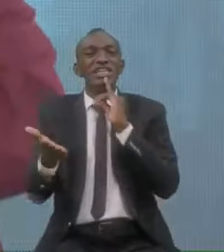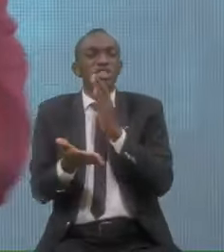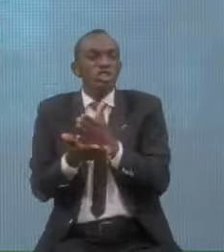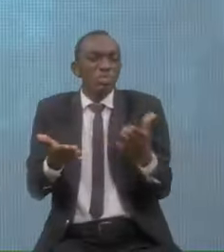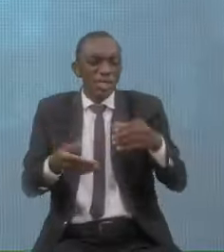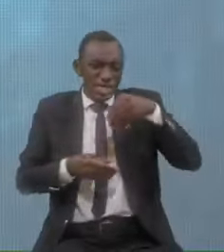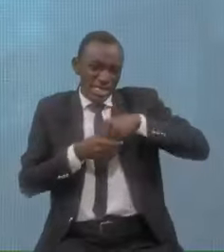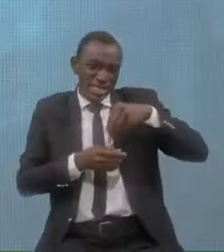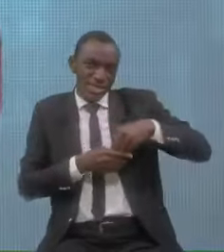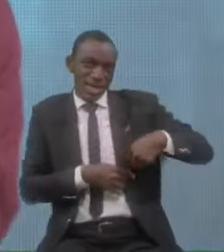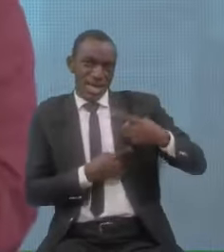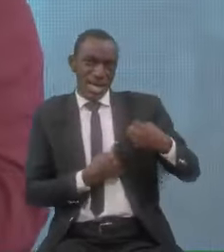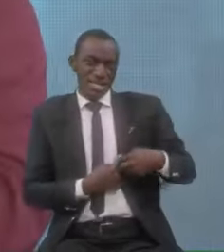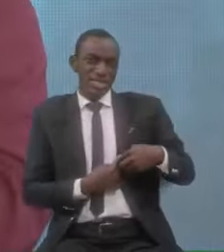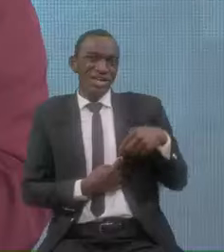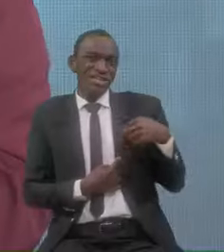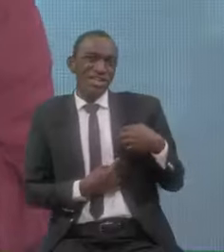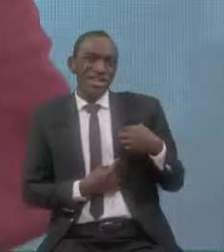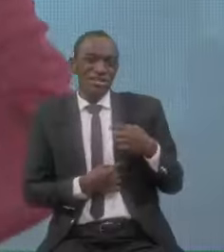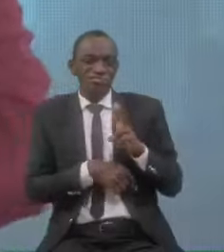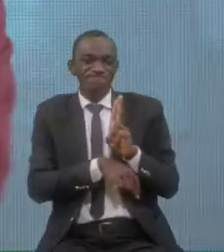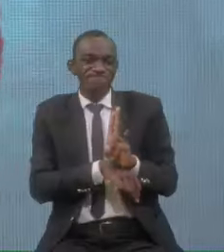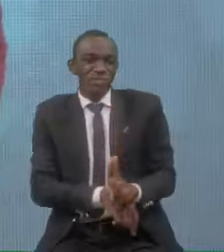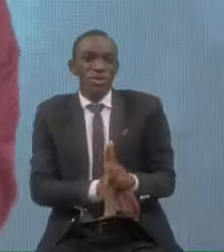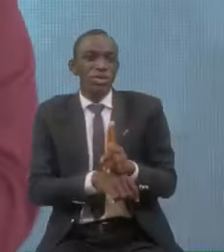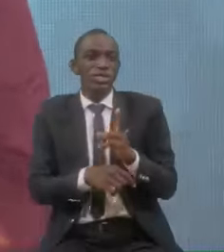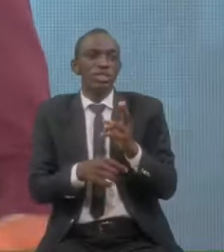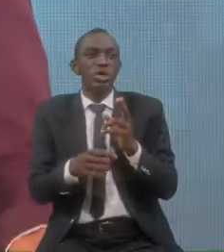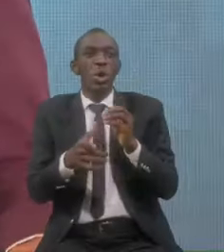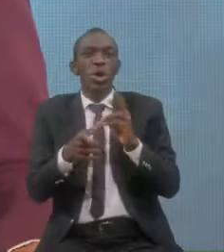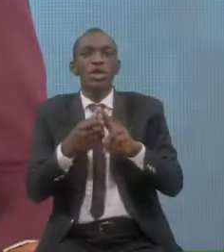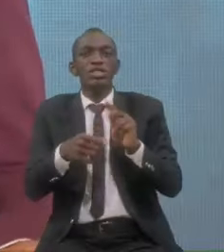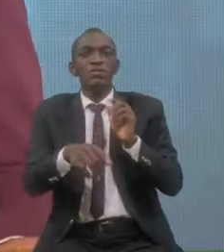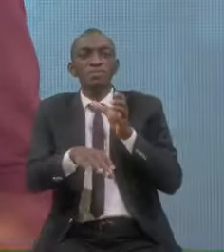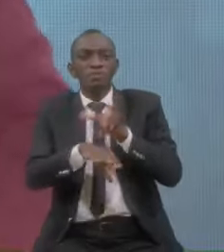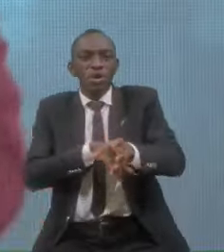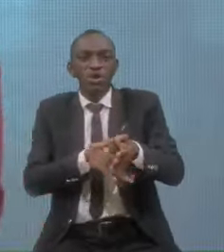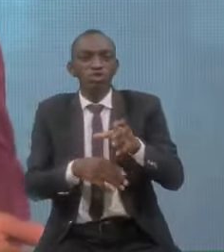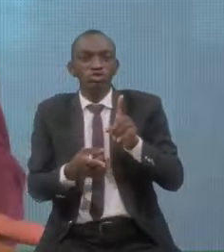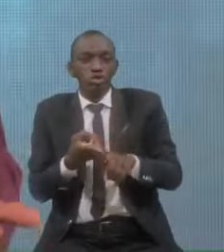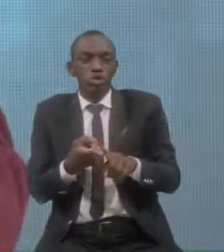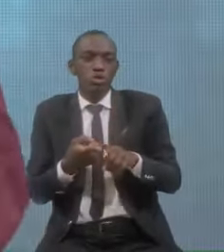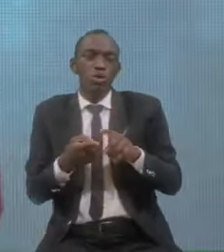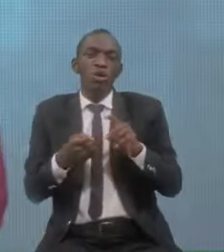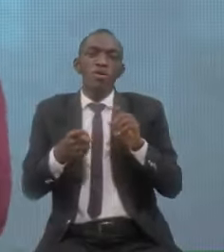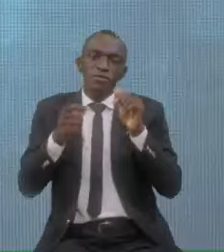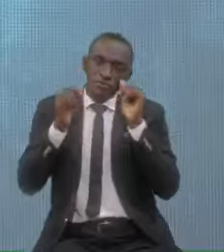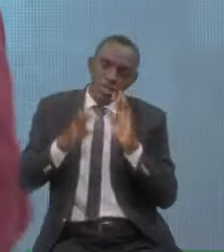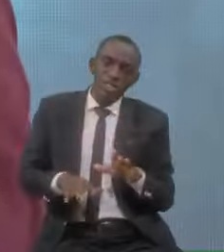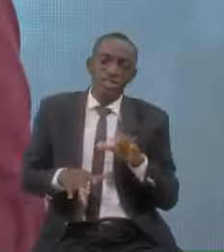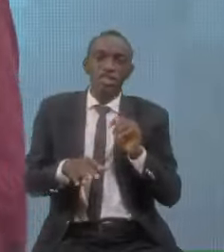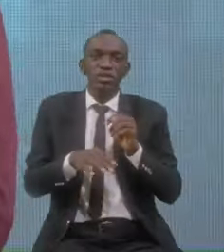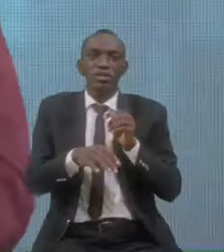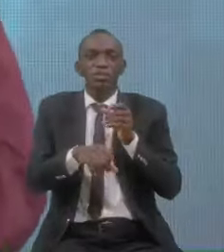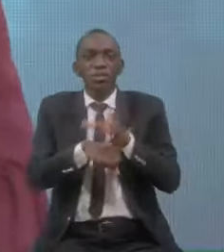It's the propensity to go back. It's the propensity to faint. It's the propensity to